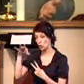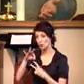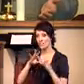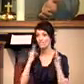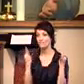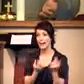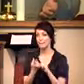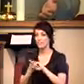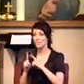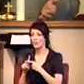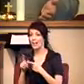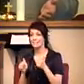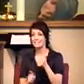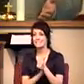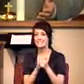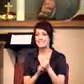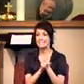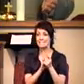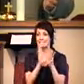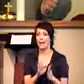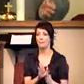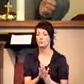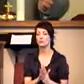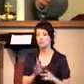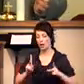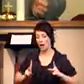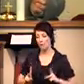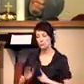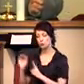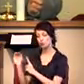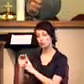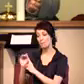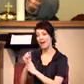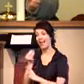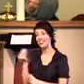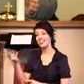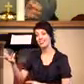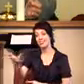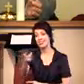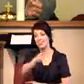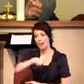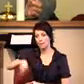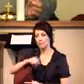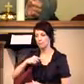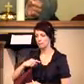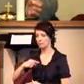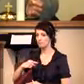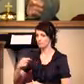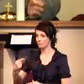disciples, that he took that opportunity to remind them and through them us